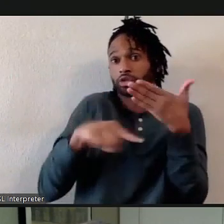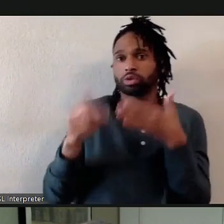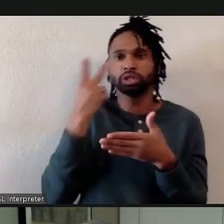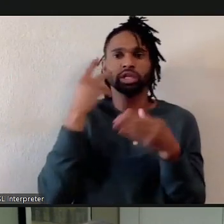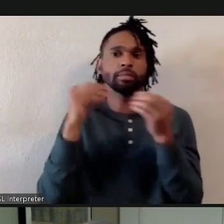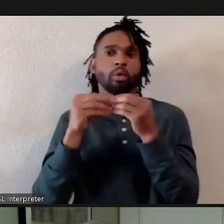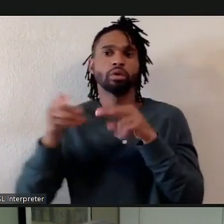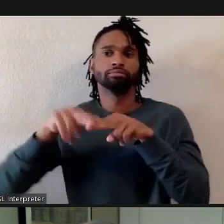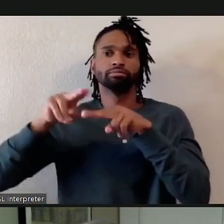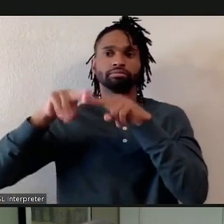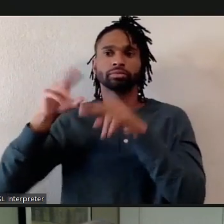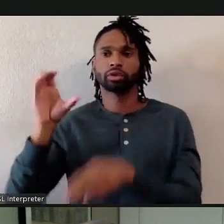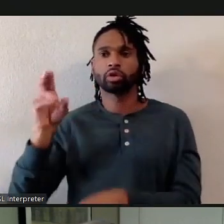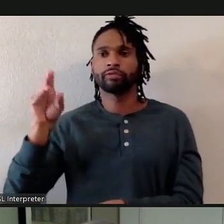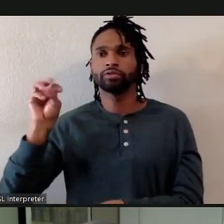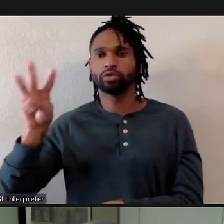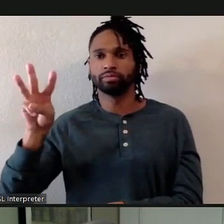our state.